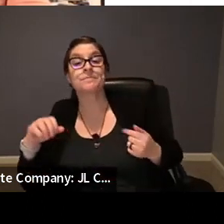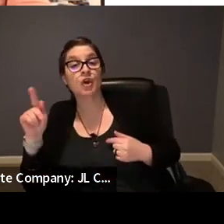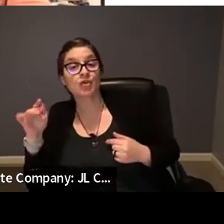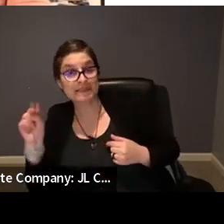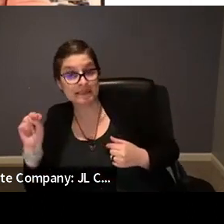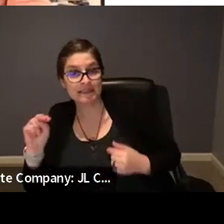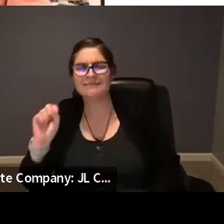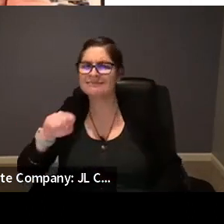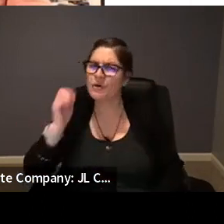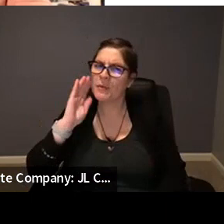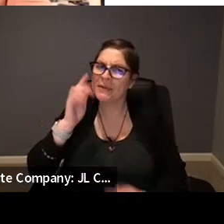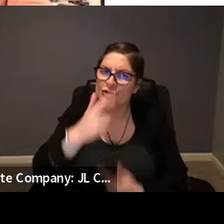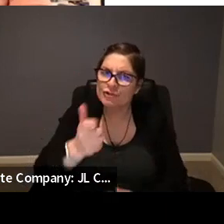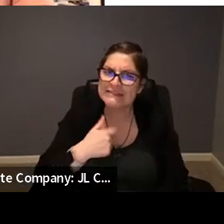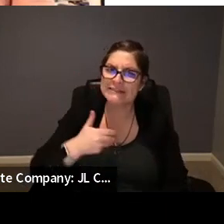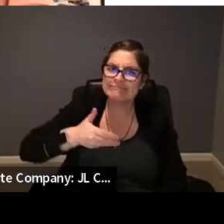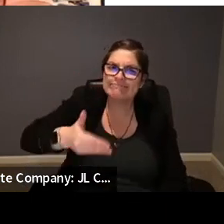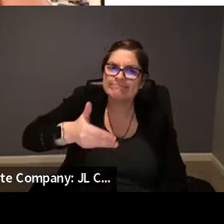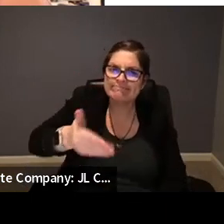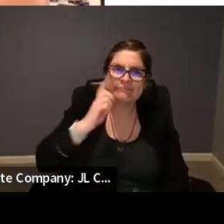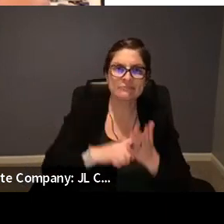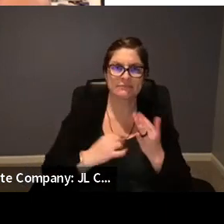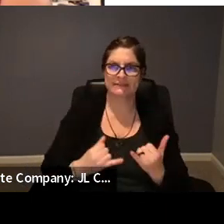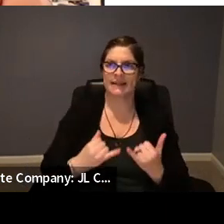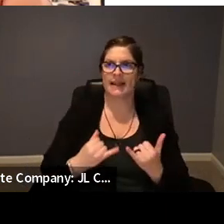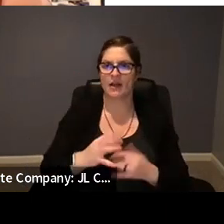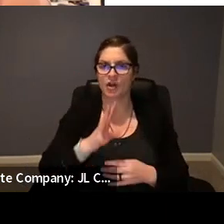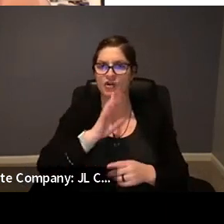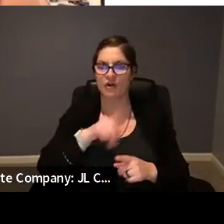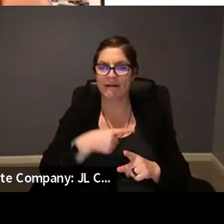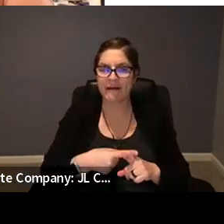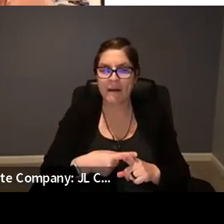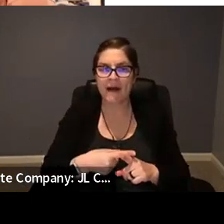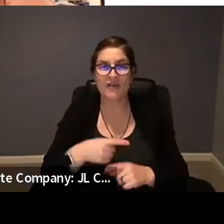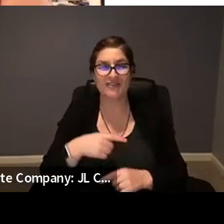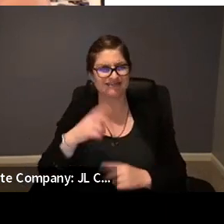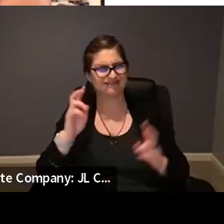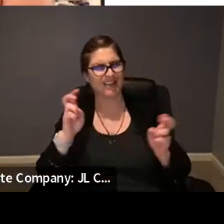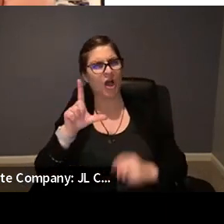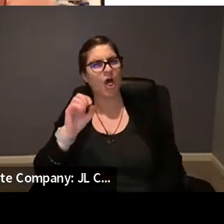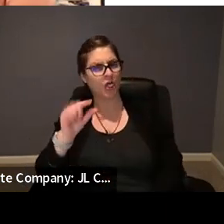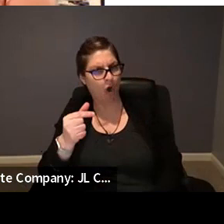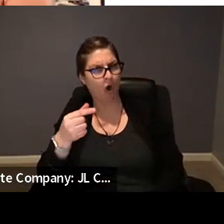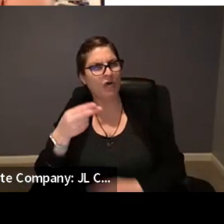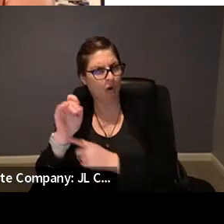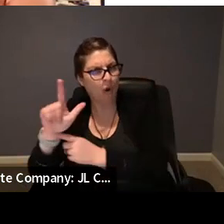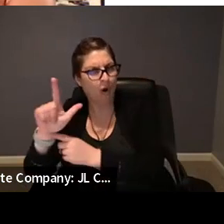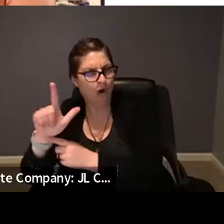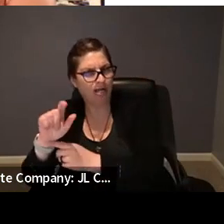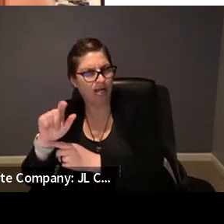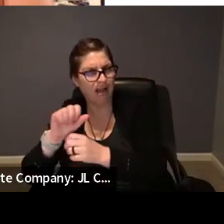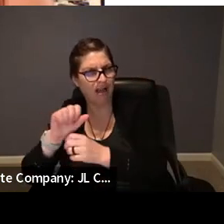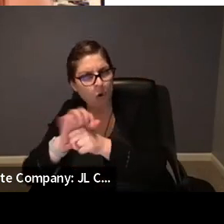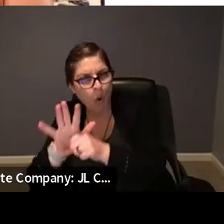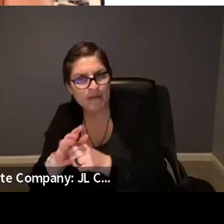the years go on. You know, we're seeing it now. They're talking about the number of long haul COVID people, you know, trying to apply for